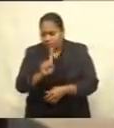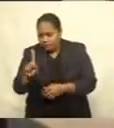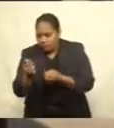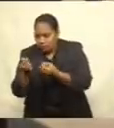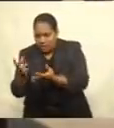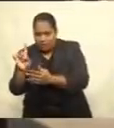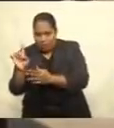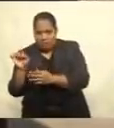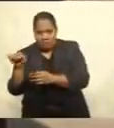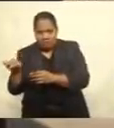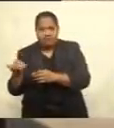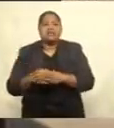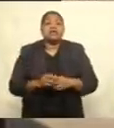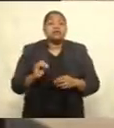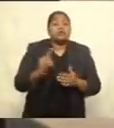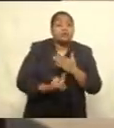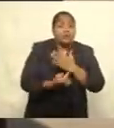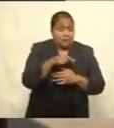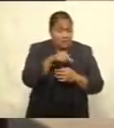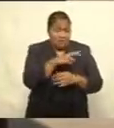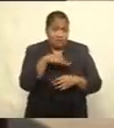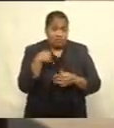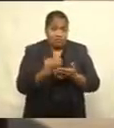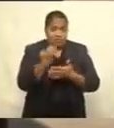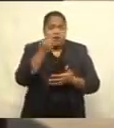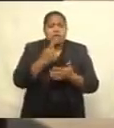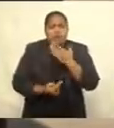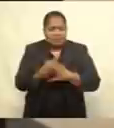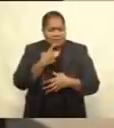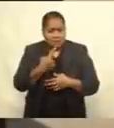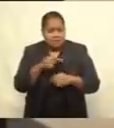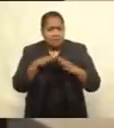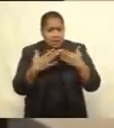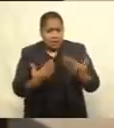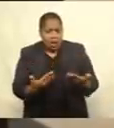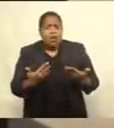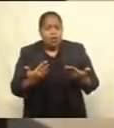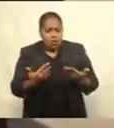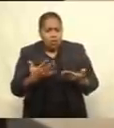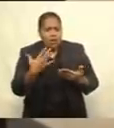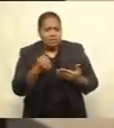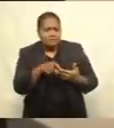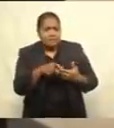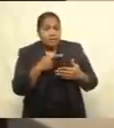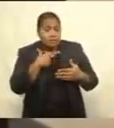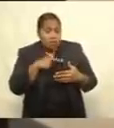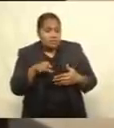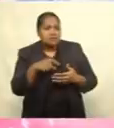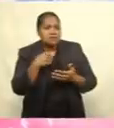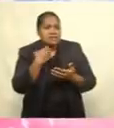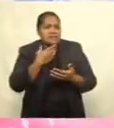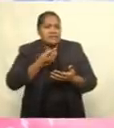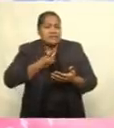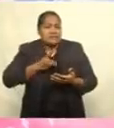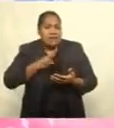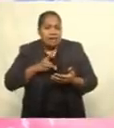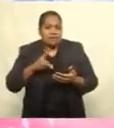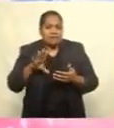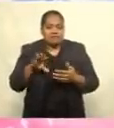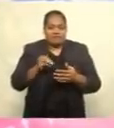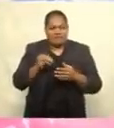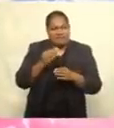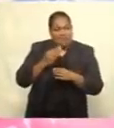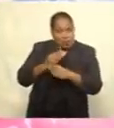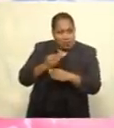earlier highlighted that they have sufficient food packs to distribute, as this is a demand-driven initiative. The ministry is